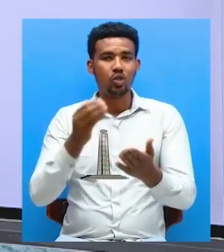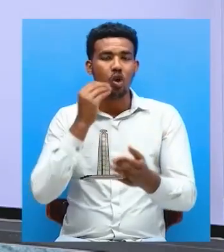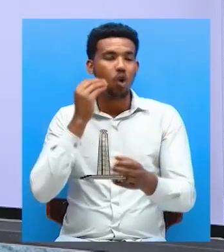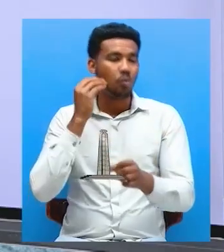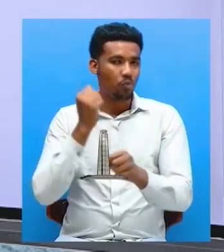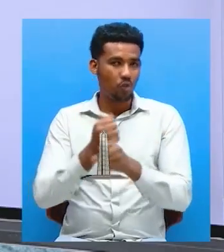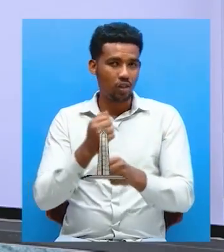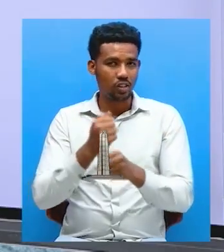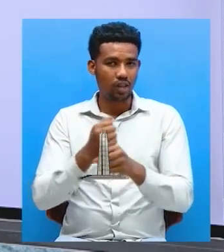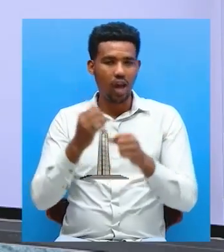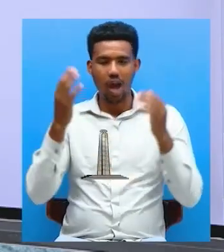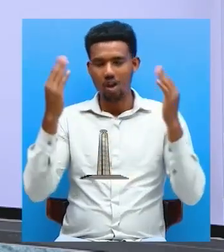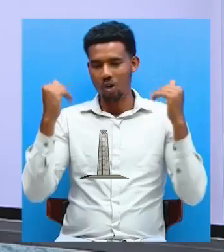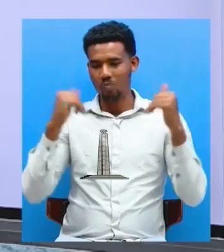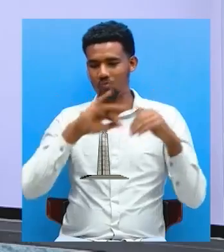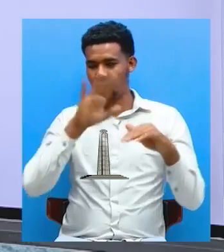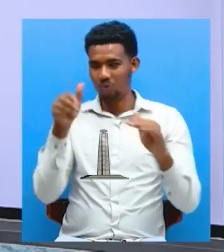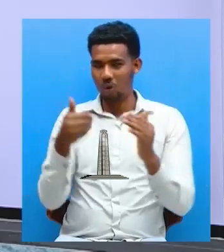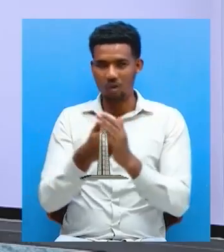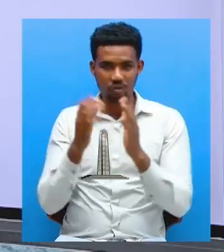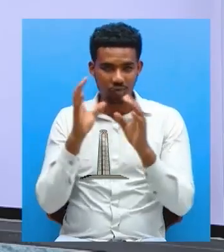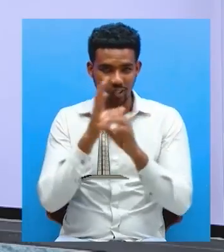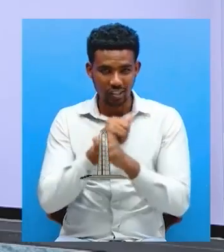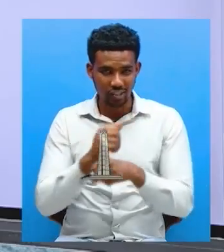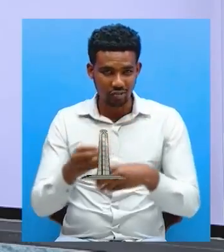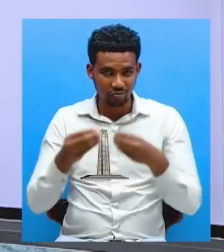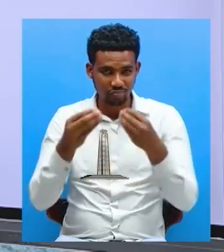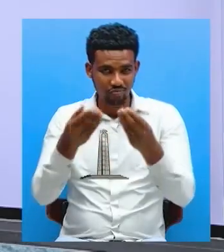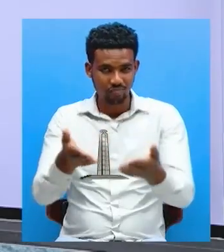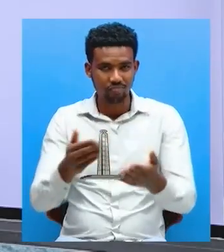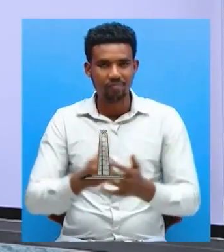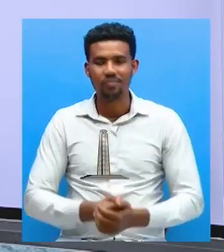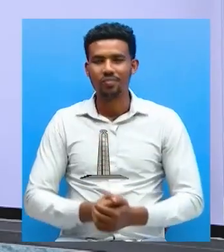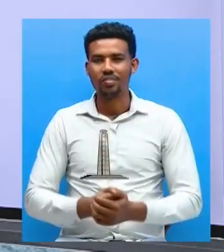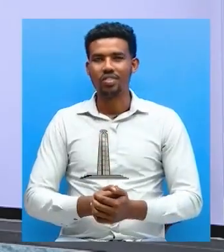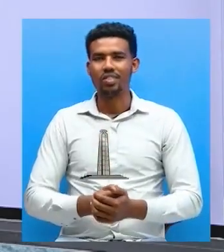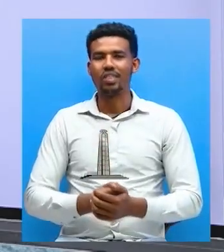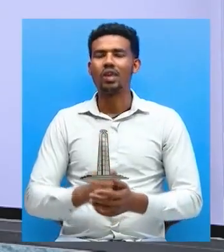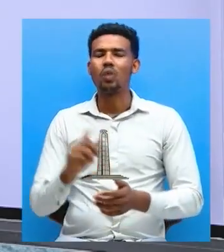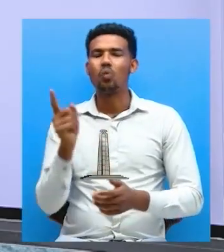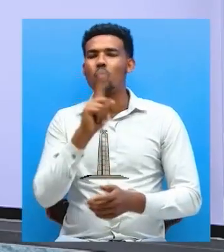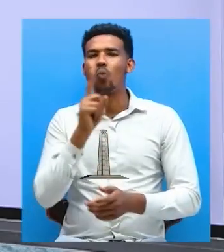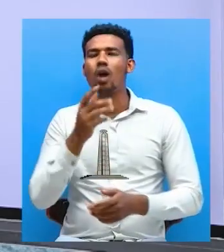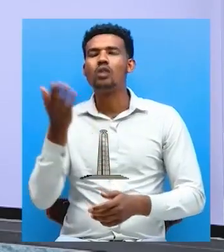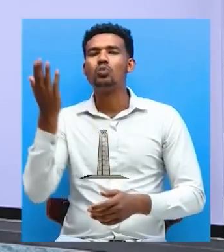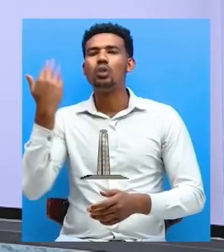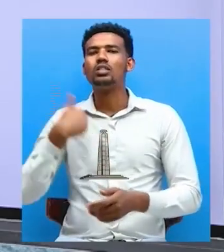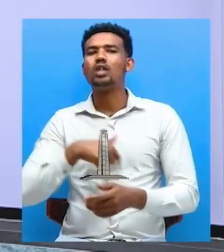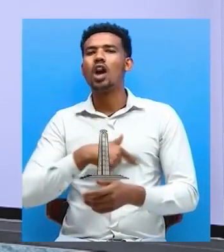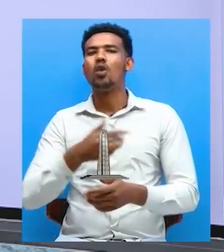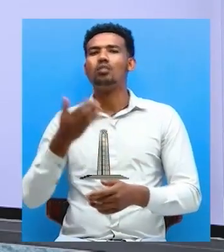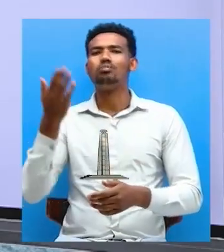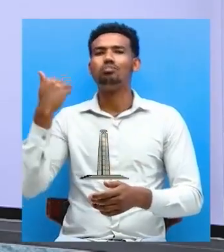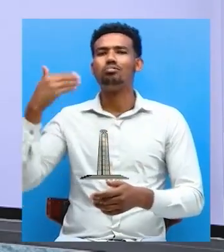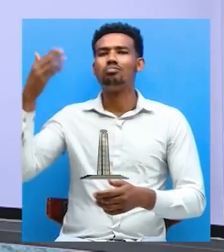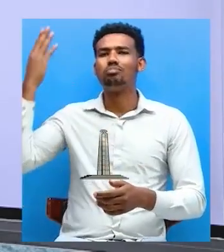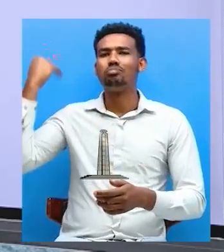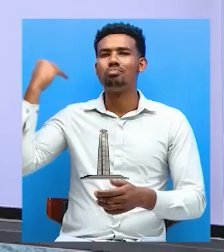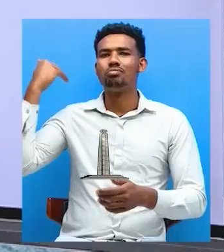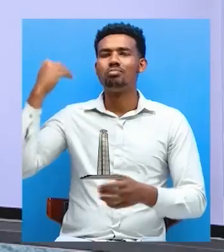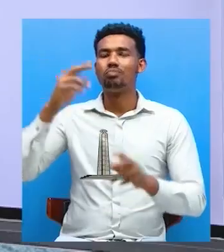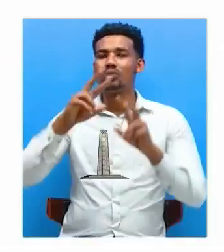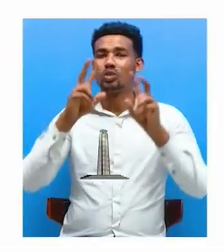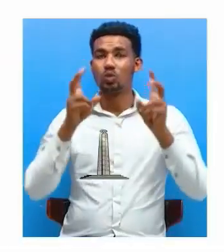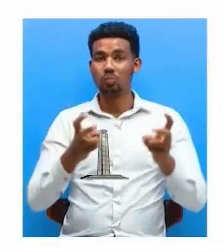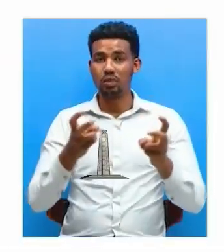I hope you all have finished your activity. So, what was our previous topic? The previous